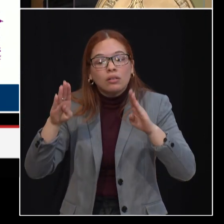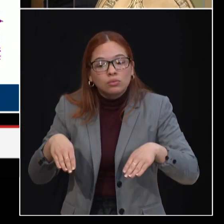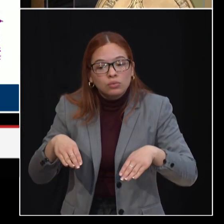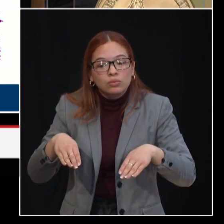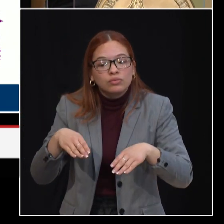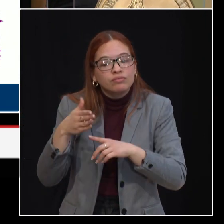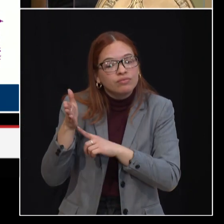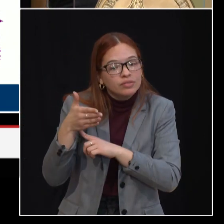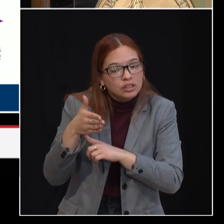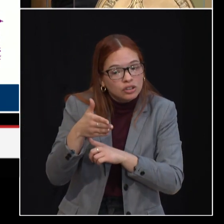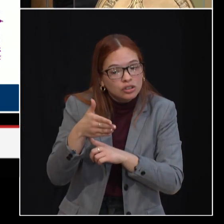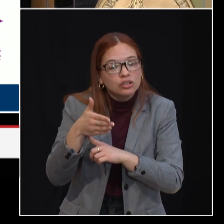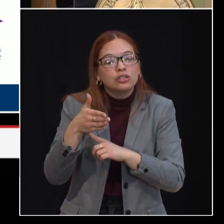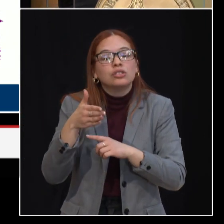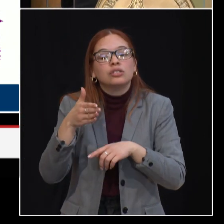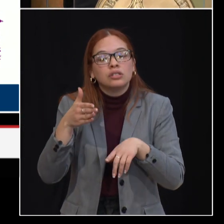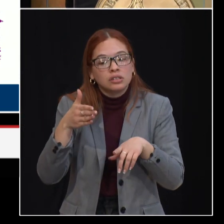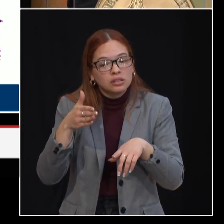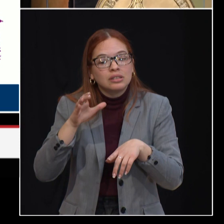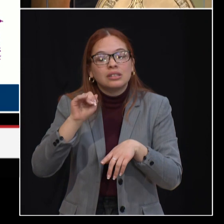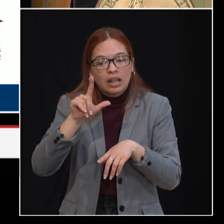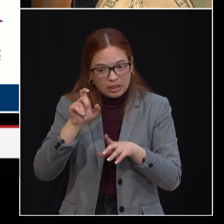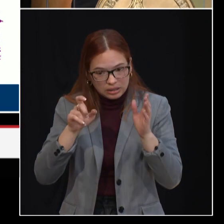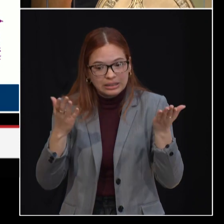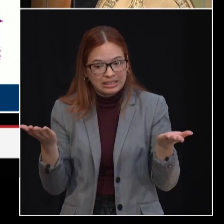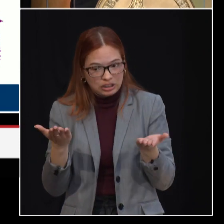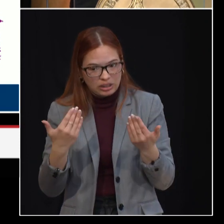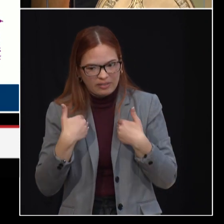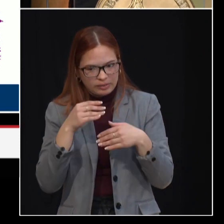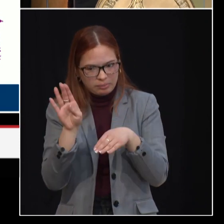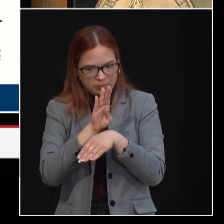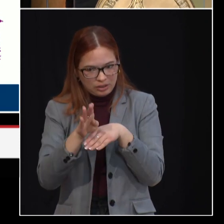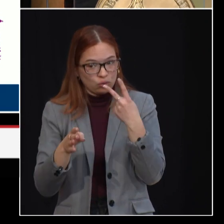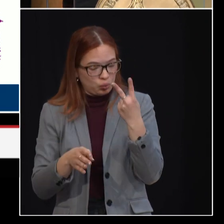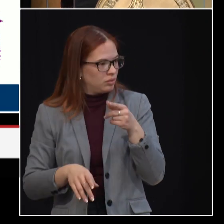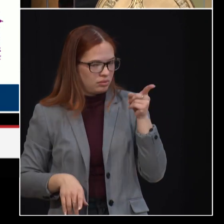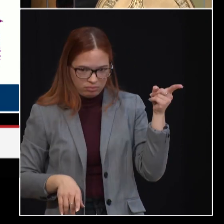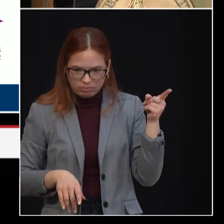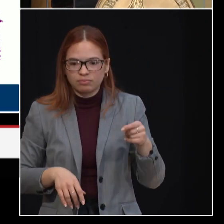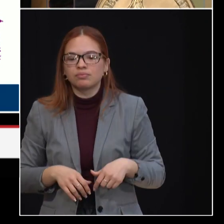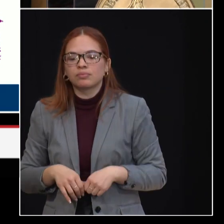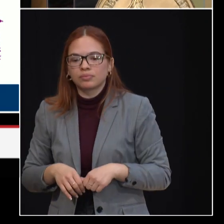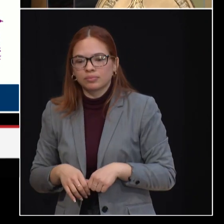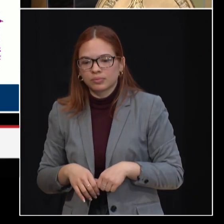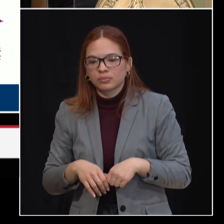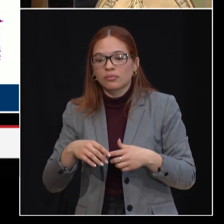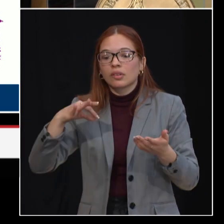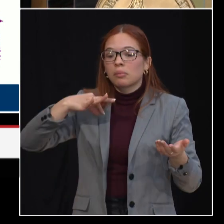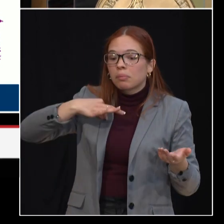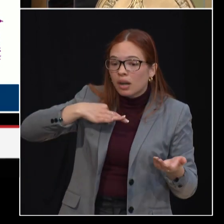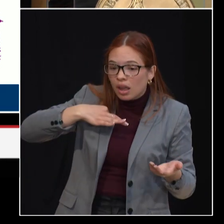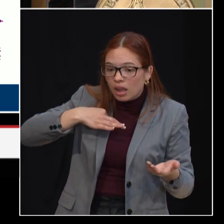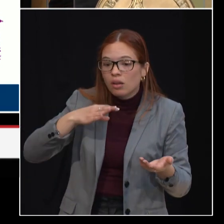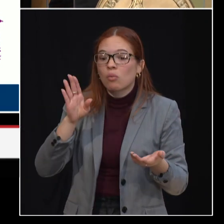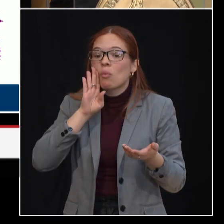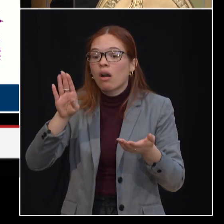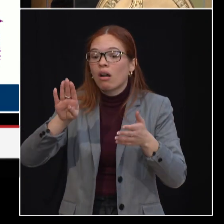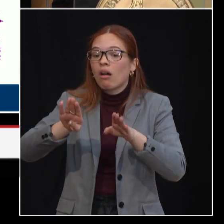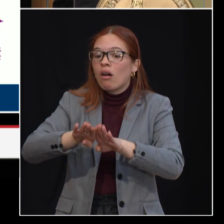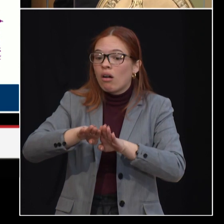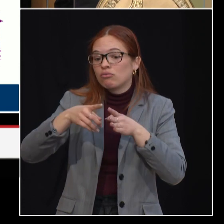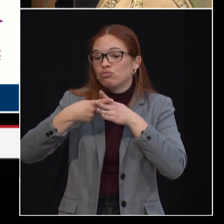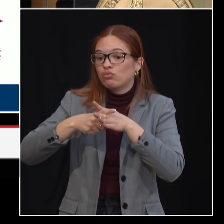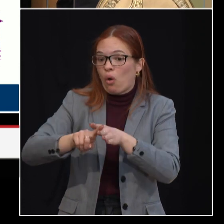of programming. Applications for our 2024 cohort will be opening in the fall. So if you want to learn more about